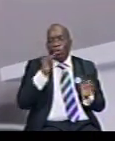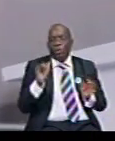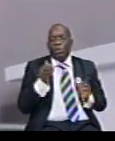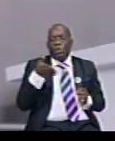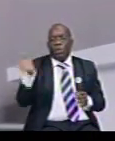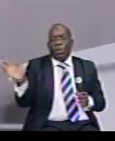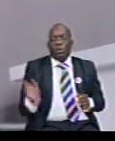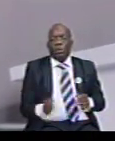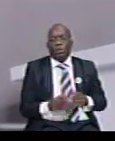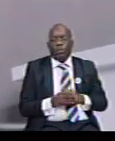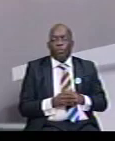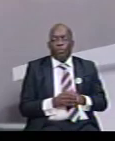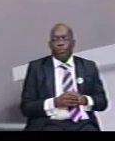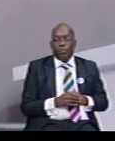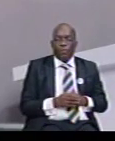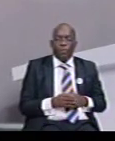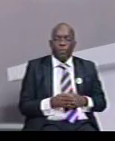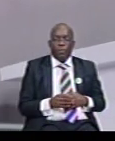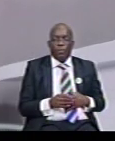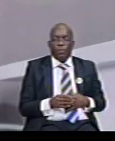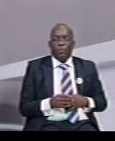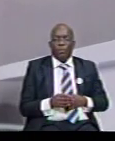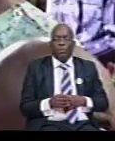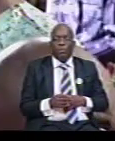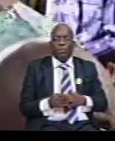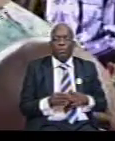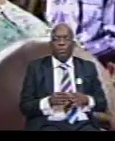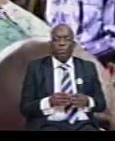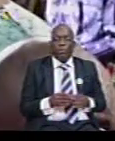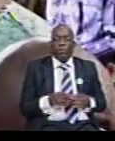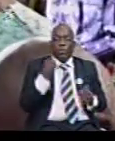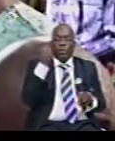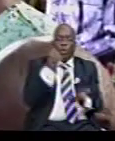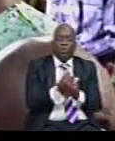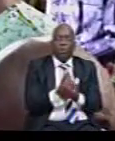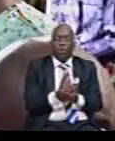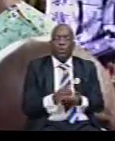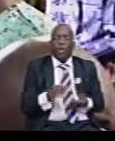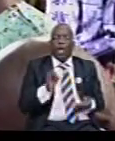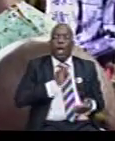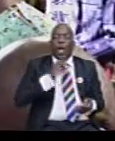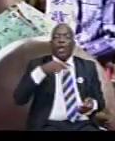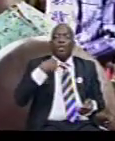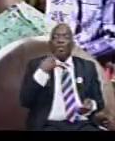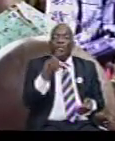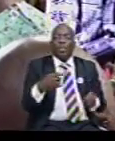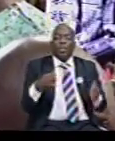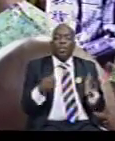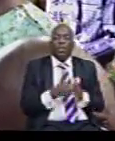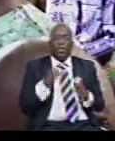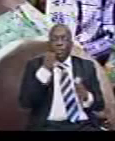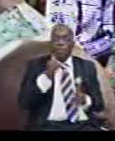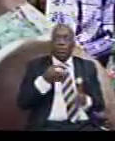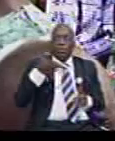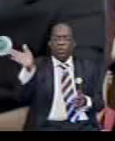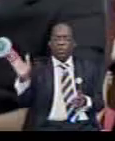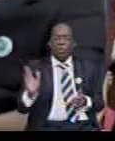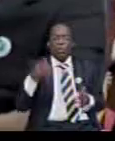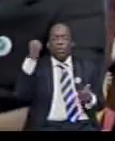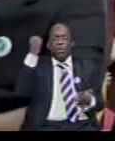there. I said It is there.